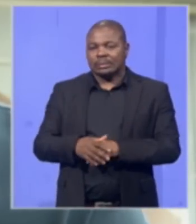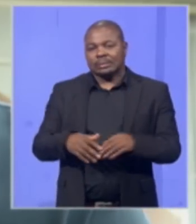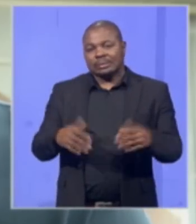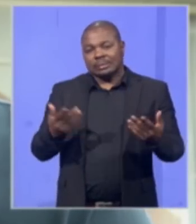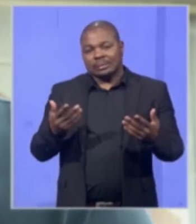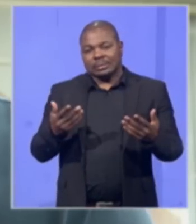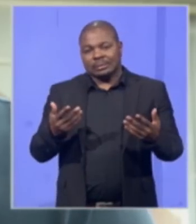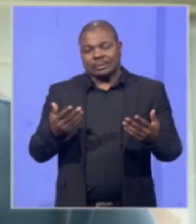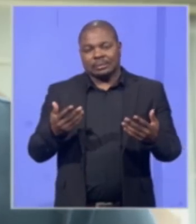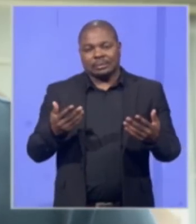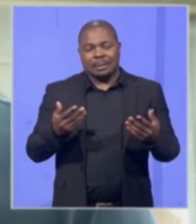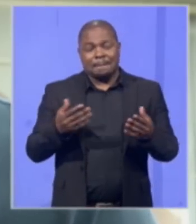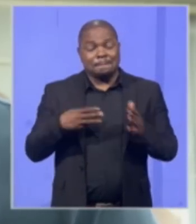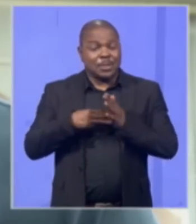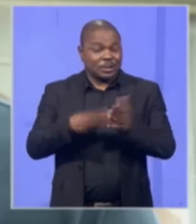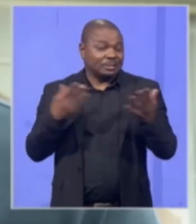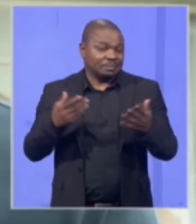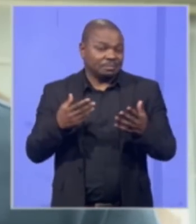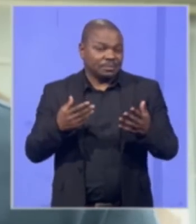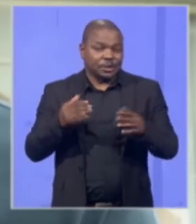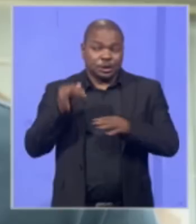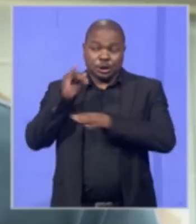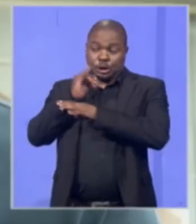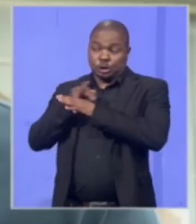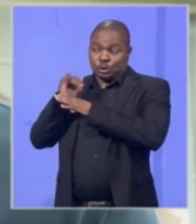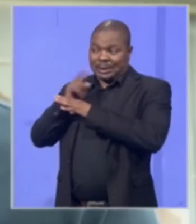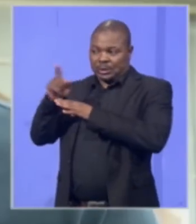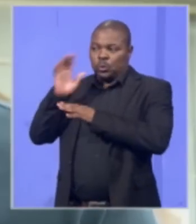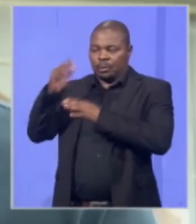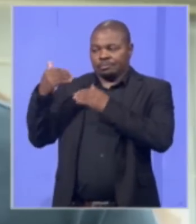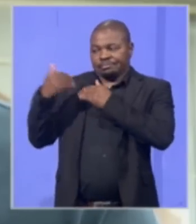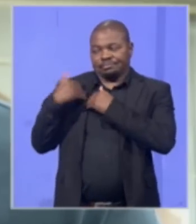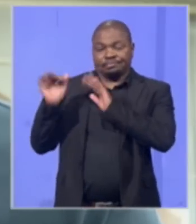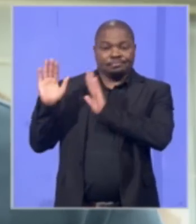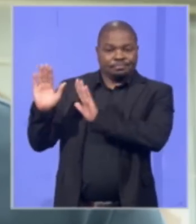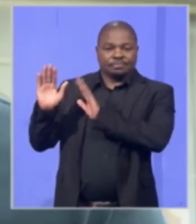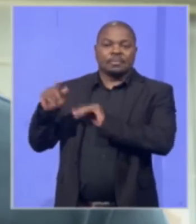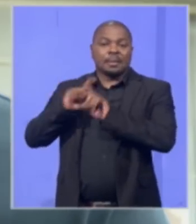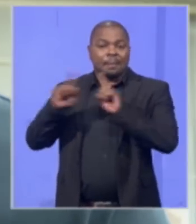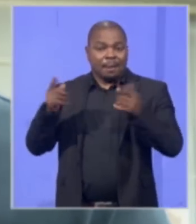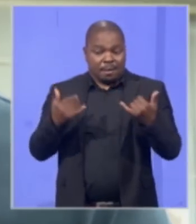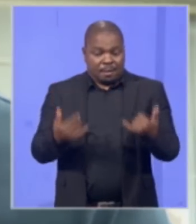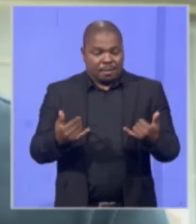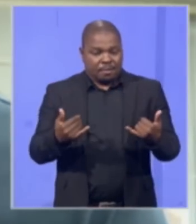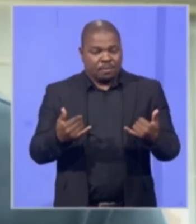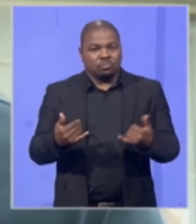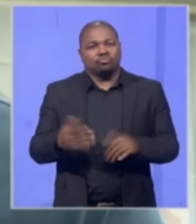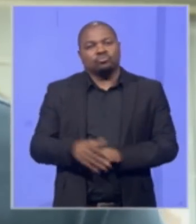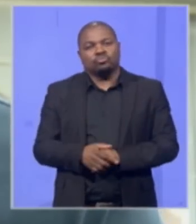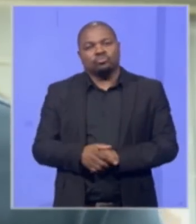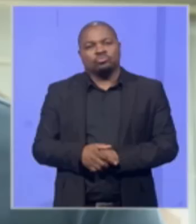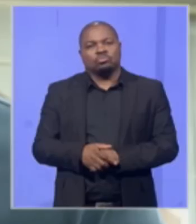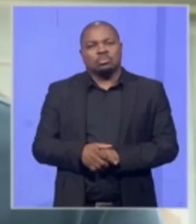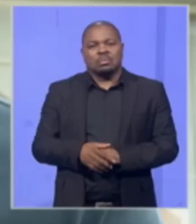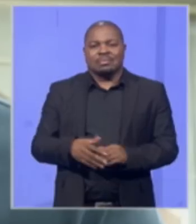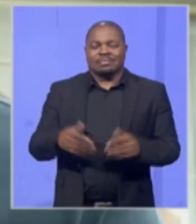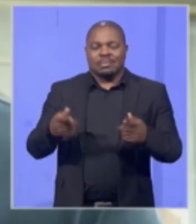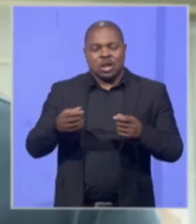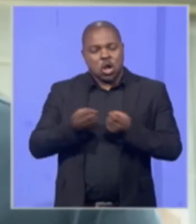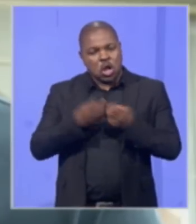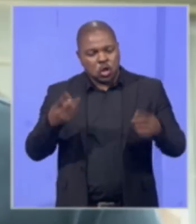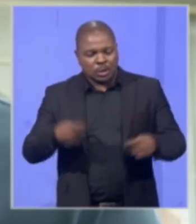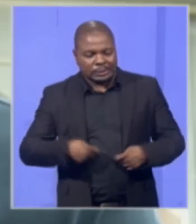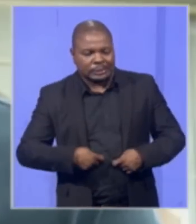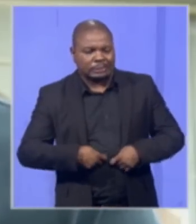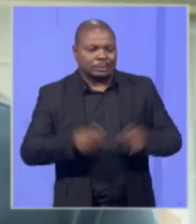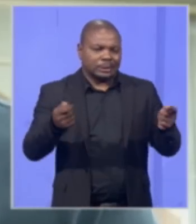millions. Our insurance will take care of that, but in the meantime, we have a lot of expenses